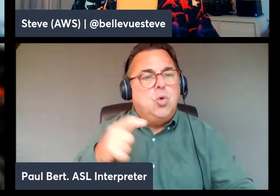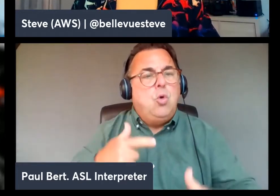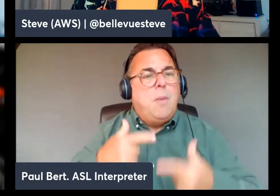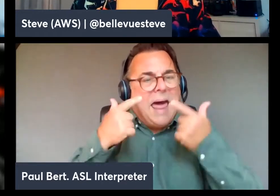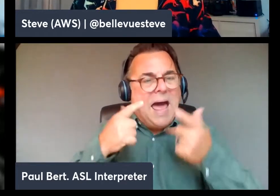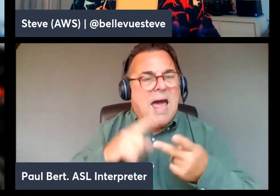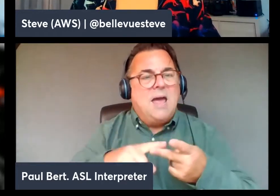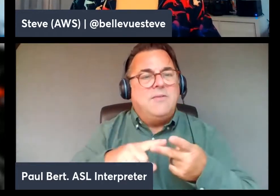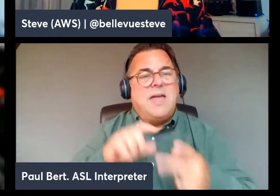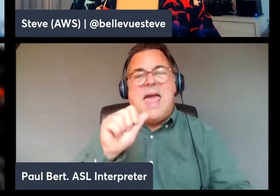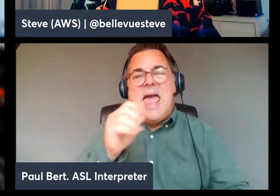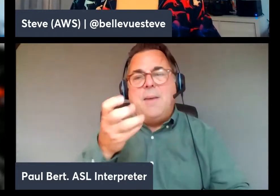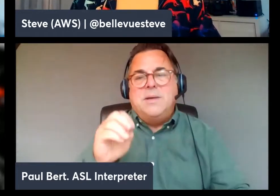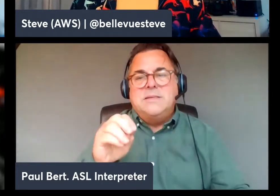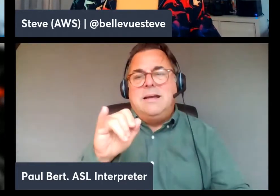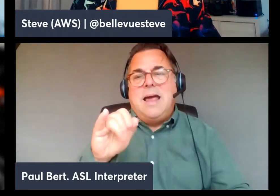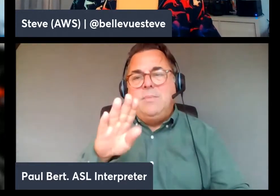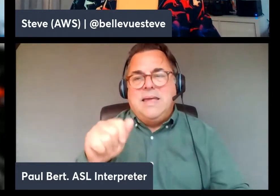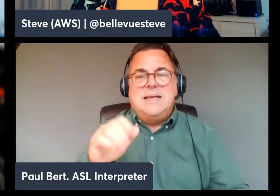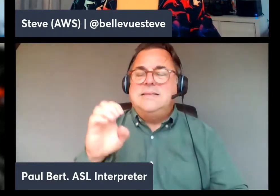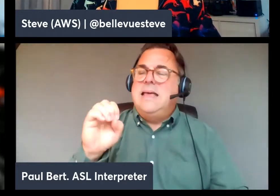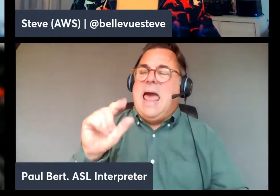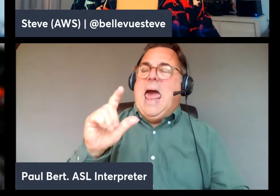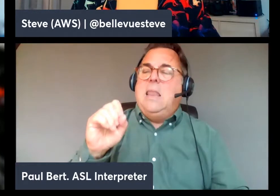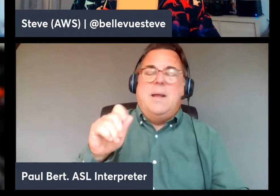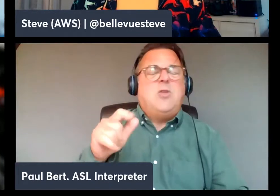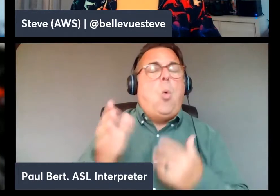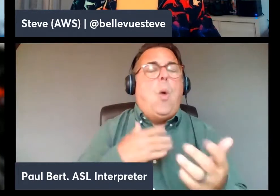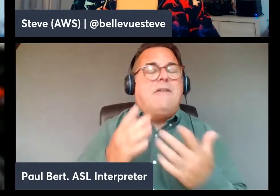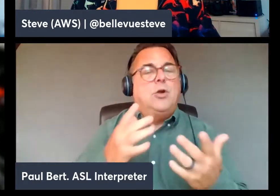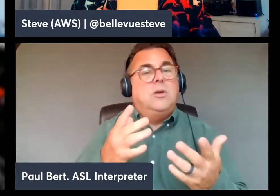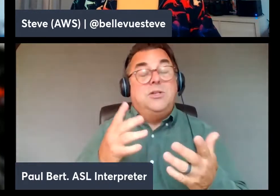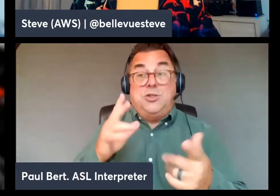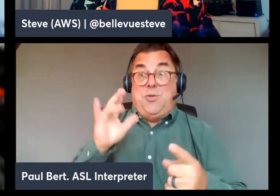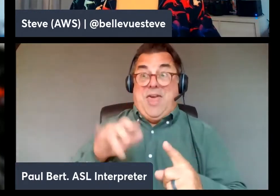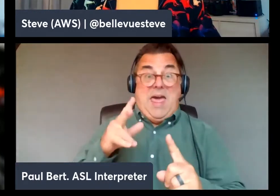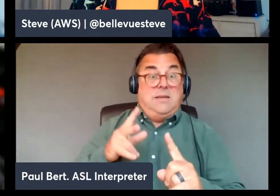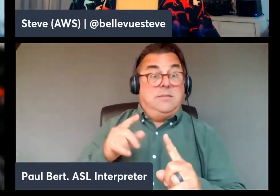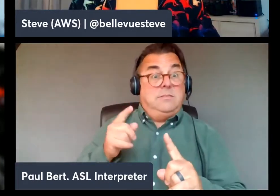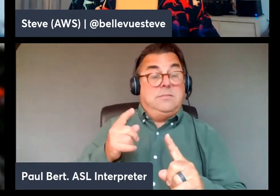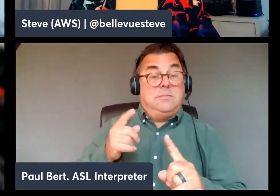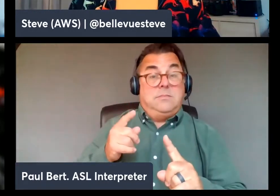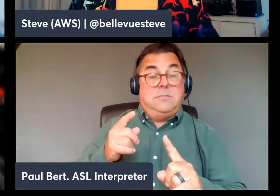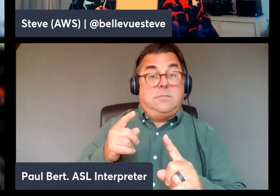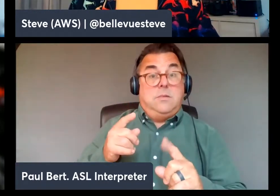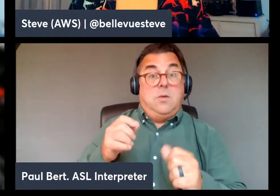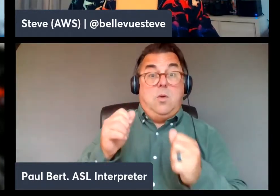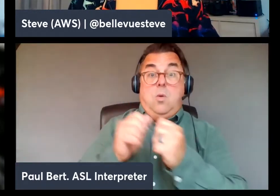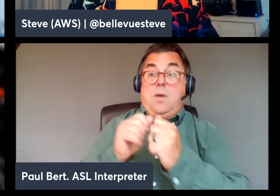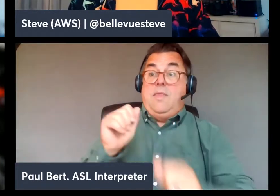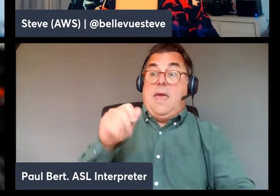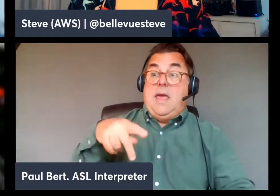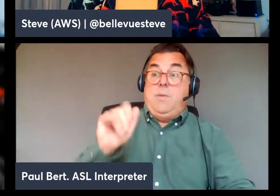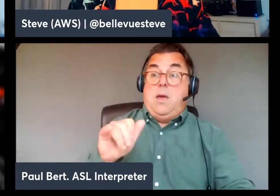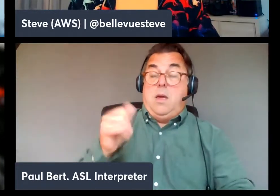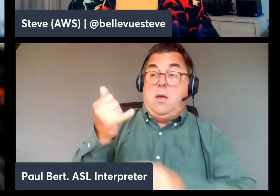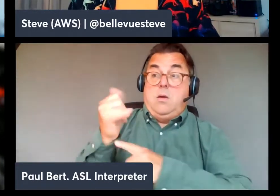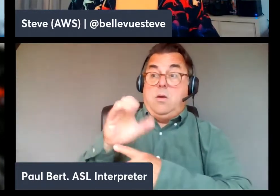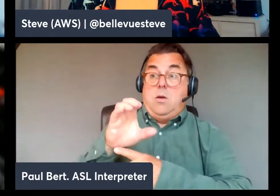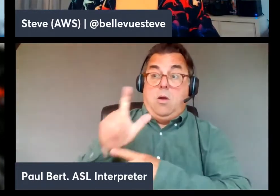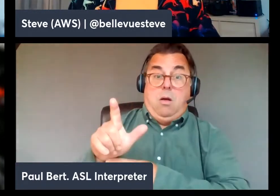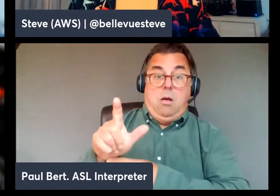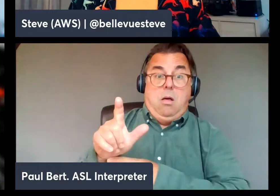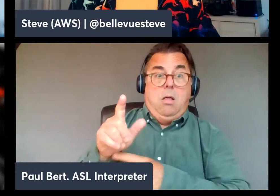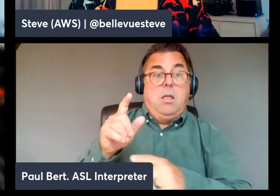Elemental, Amazon IBS. And so anyway, we can now, with an API call and a little